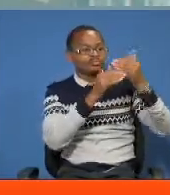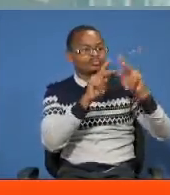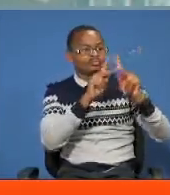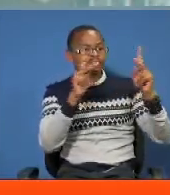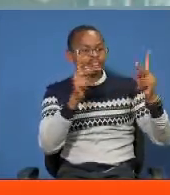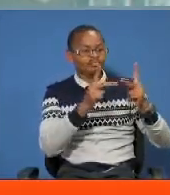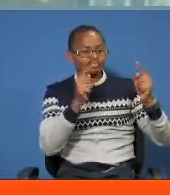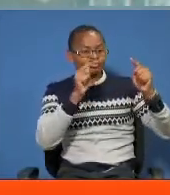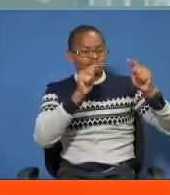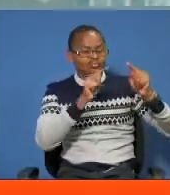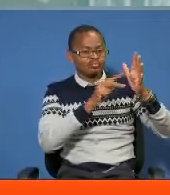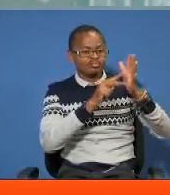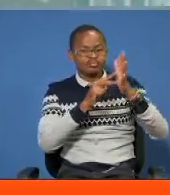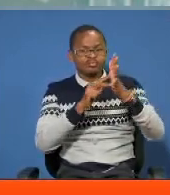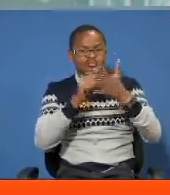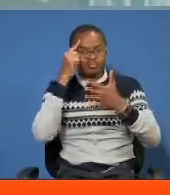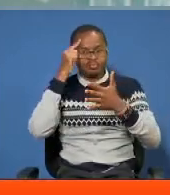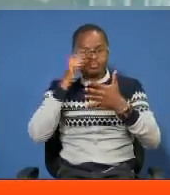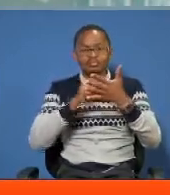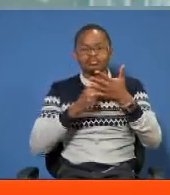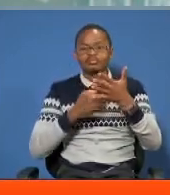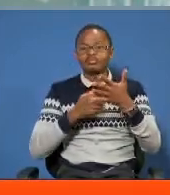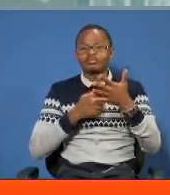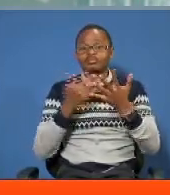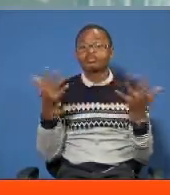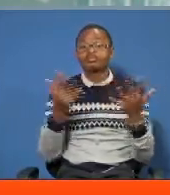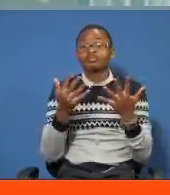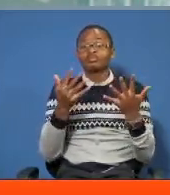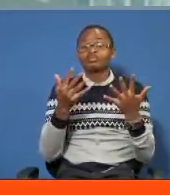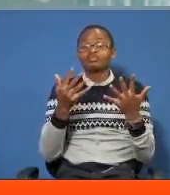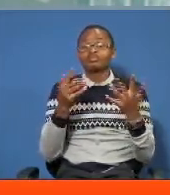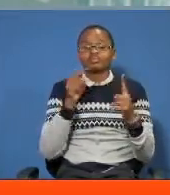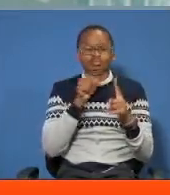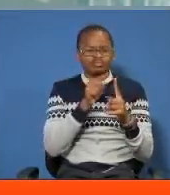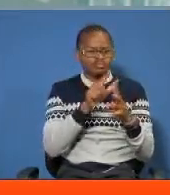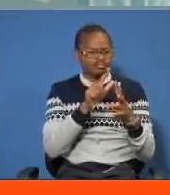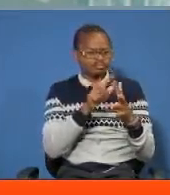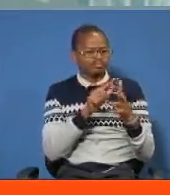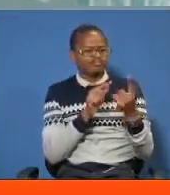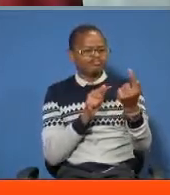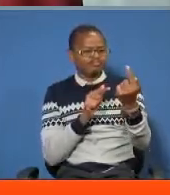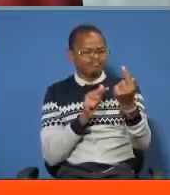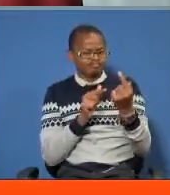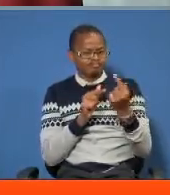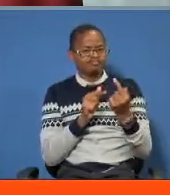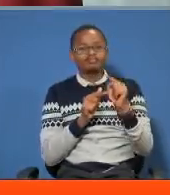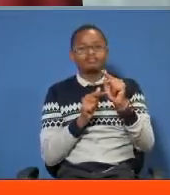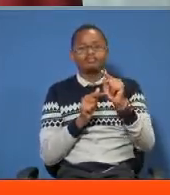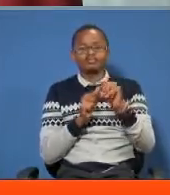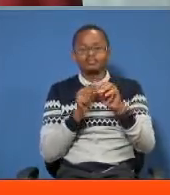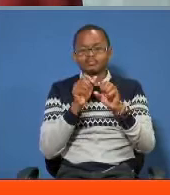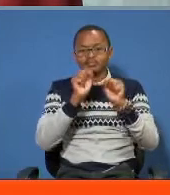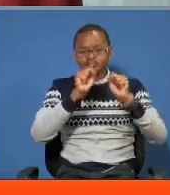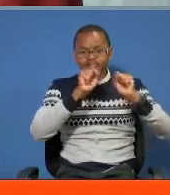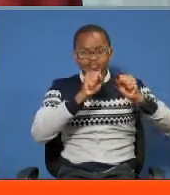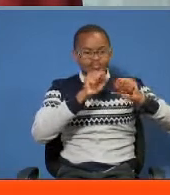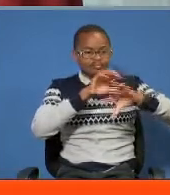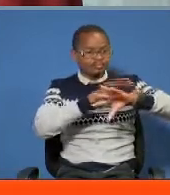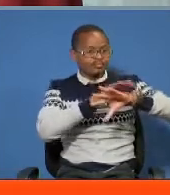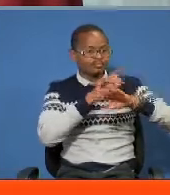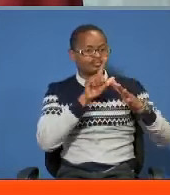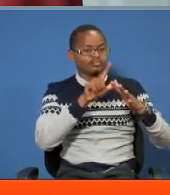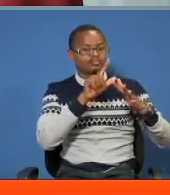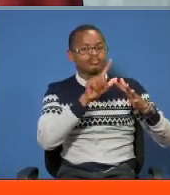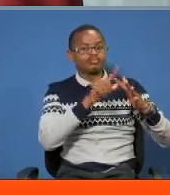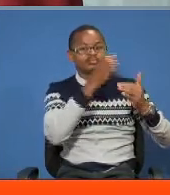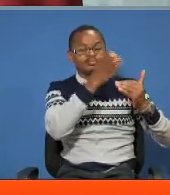digital marketplace where they all can come and present, this is what we have, and this is where we're looking to go, and then you bring as many partners, financials as possible. They also log